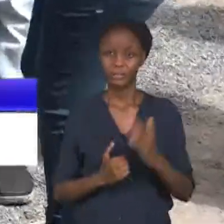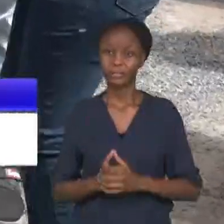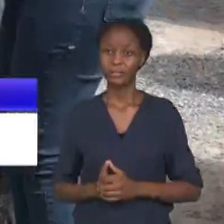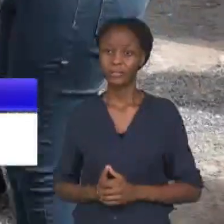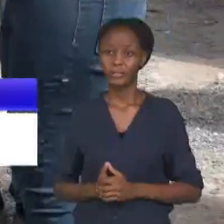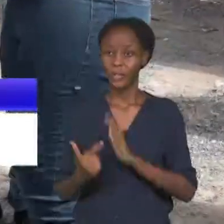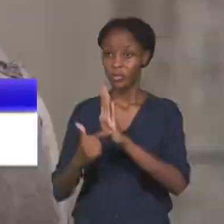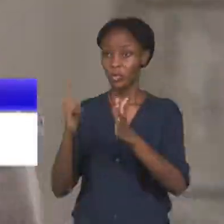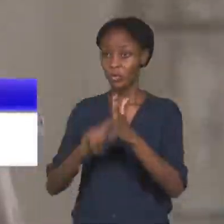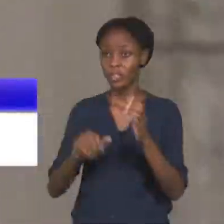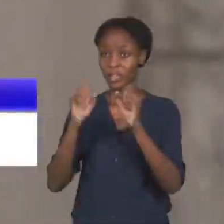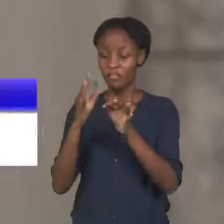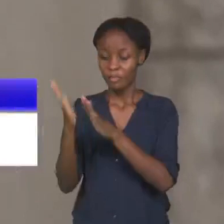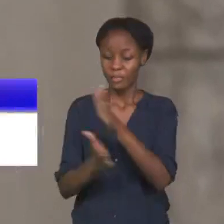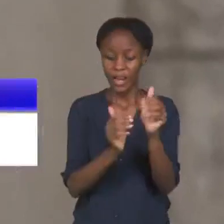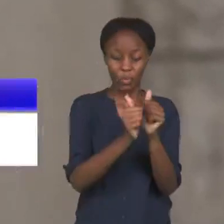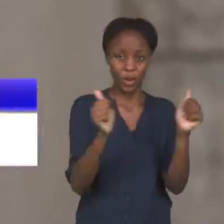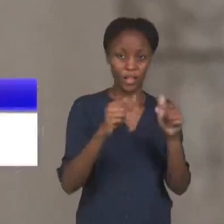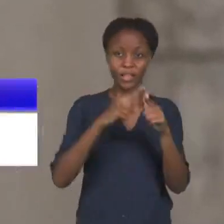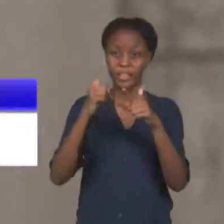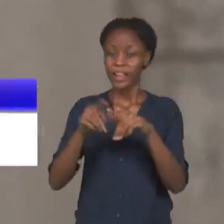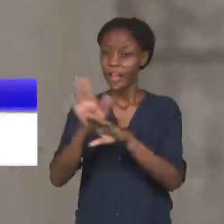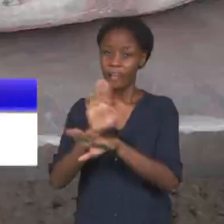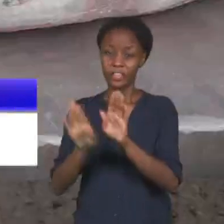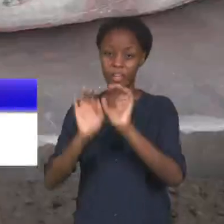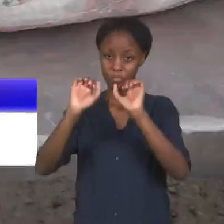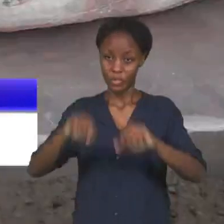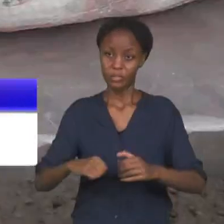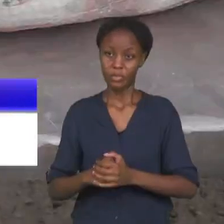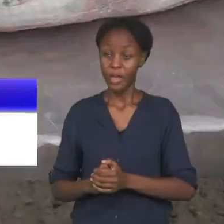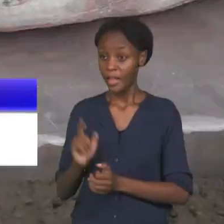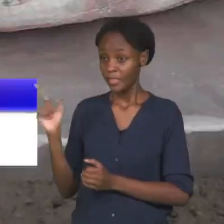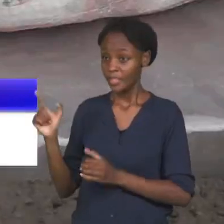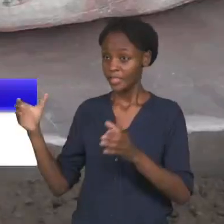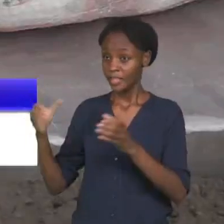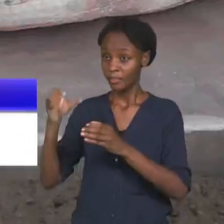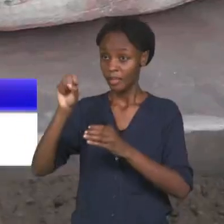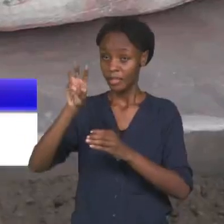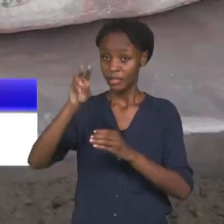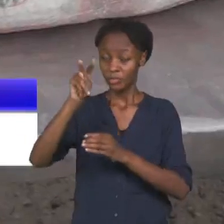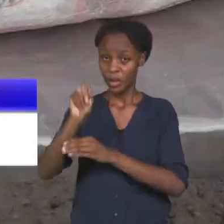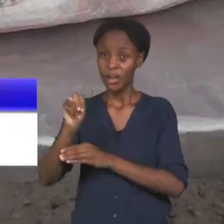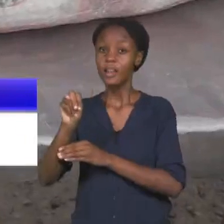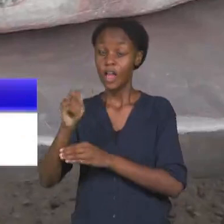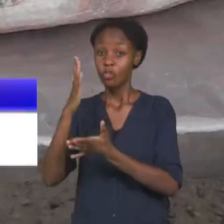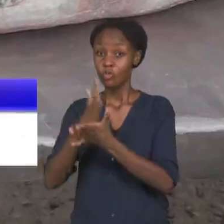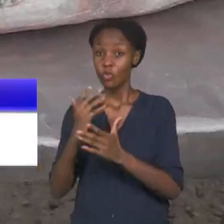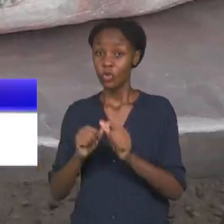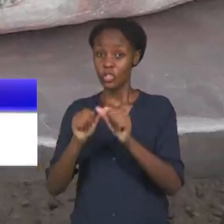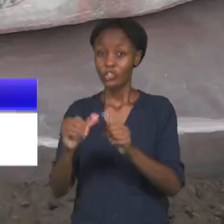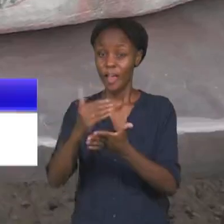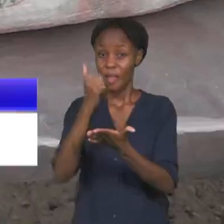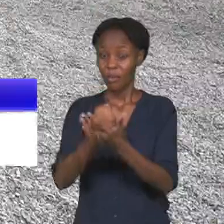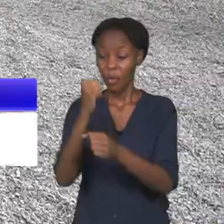Portraying that with proper planning, a lot is possible amid the pandemic, Swan Carriers, which has maintained its workers despite the hard